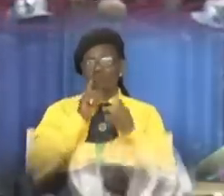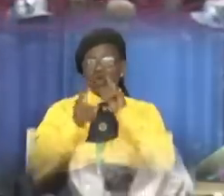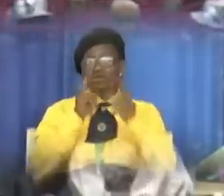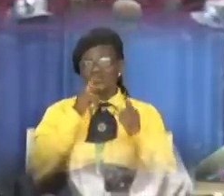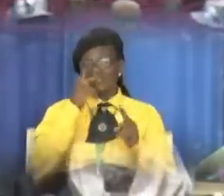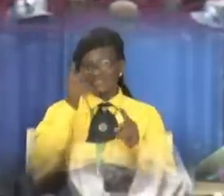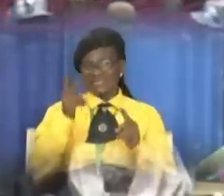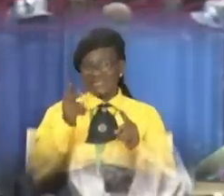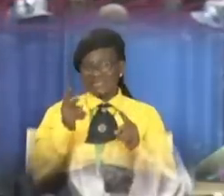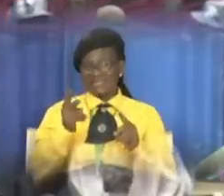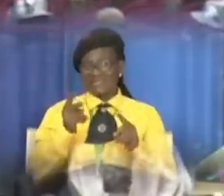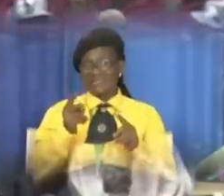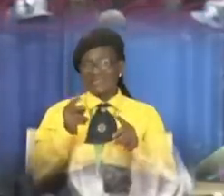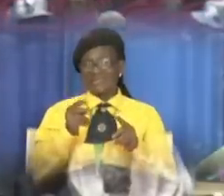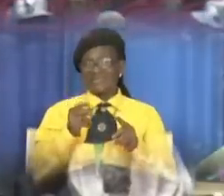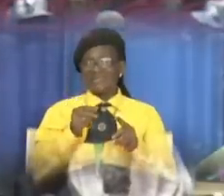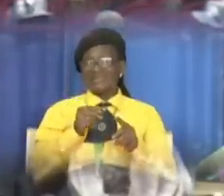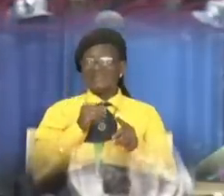seeing angels.